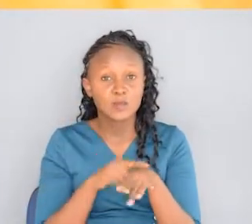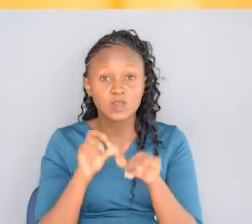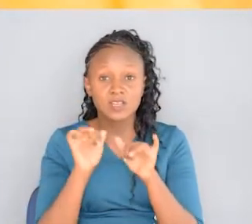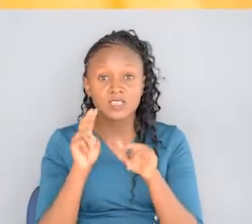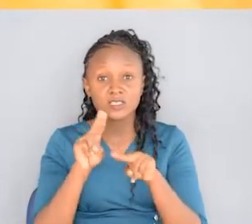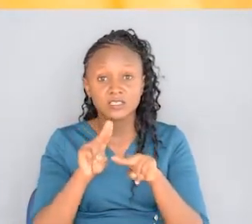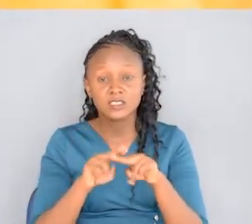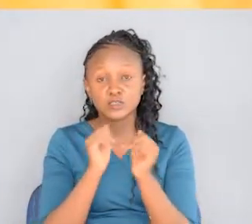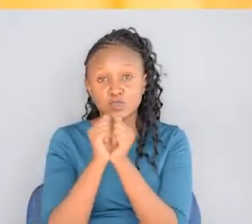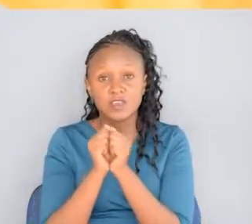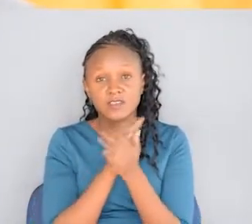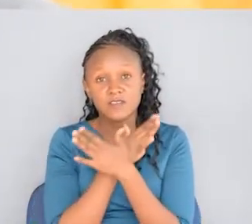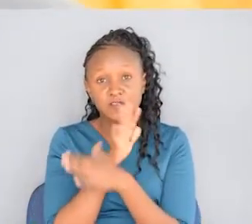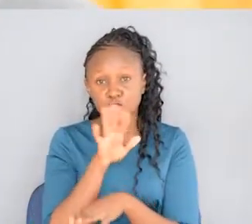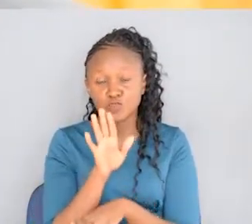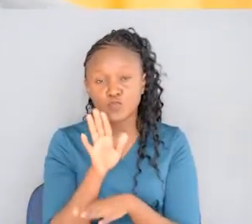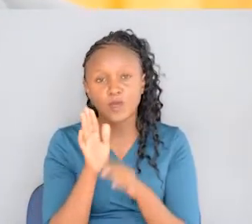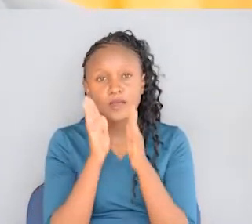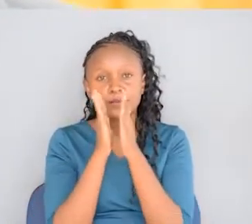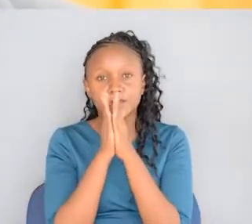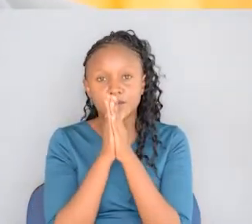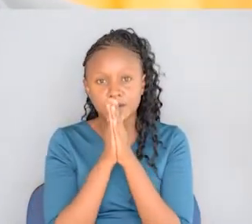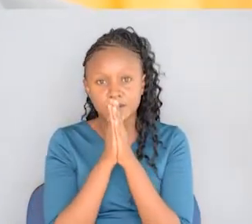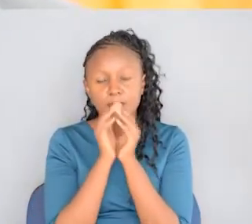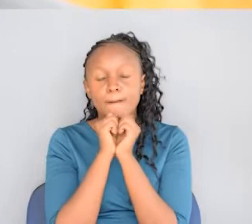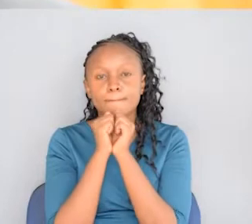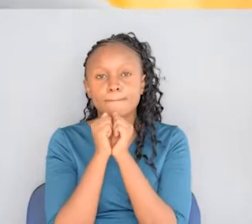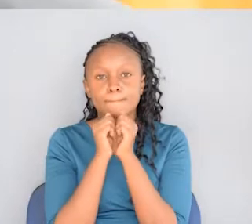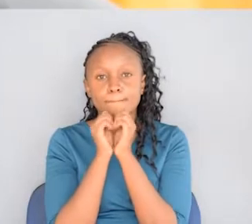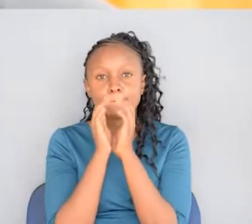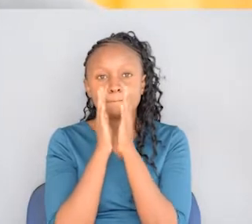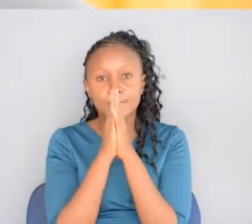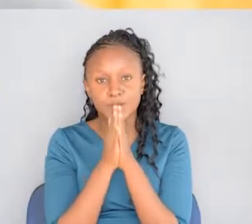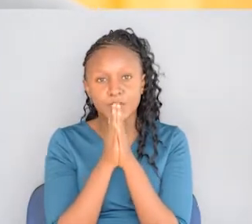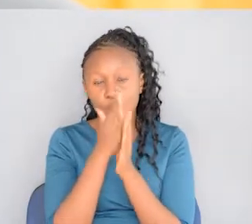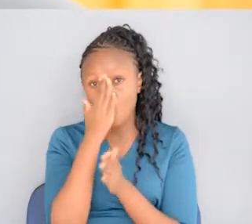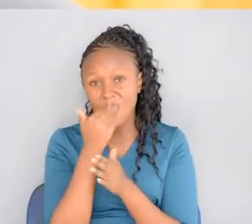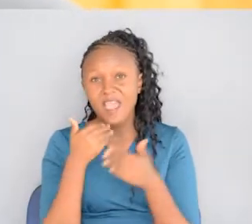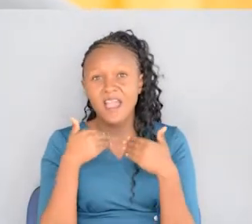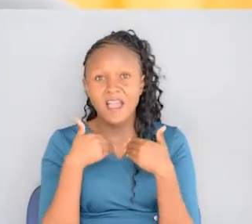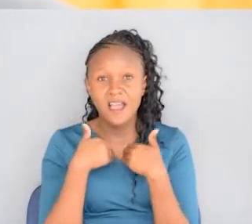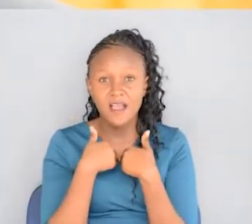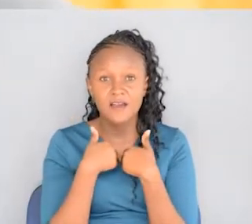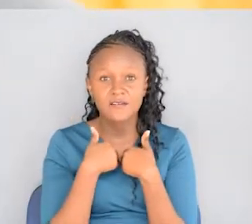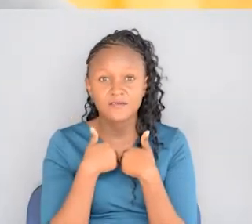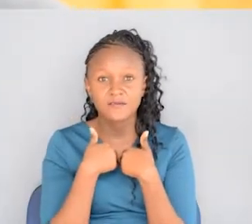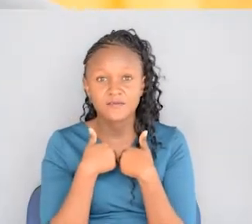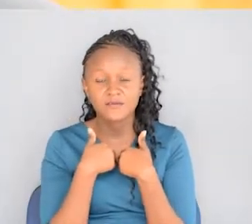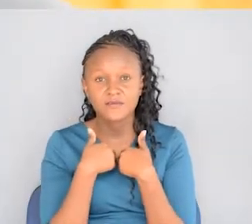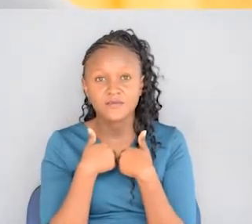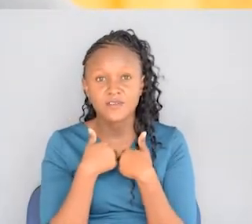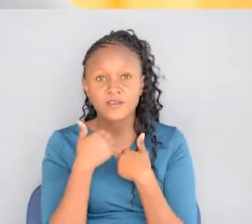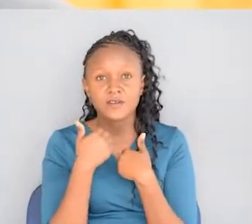and prayed together, you know, and believe, because there is breakthrough that happens when people gather together in